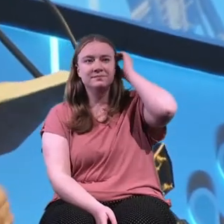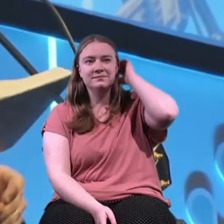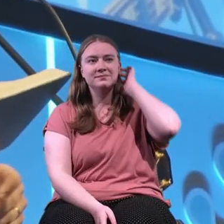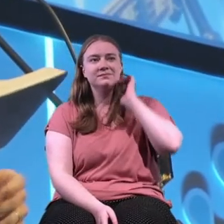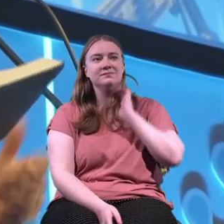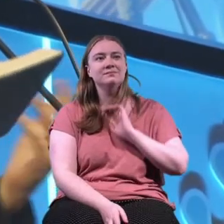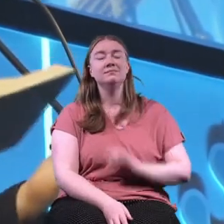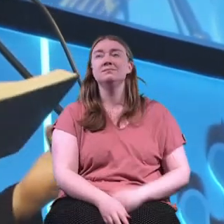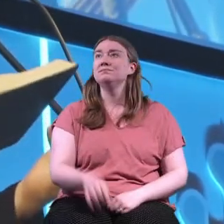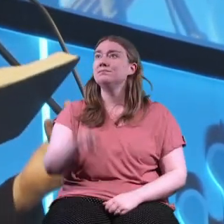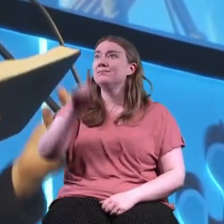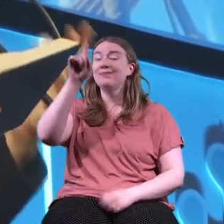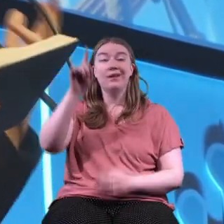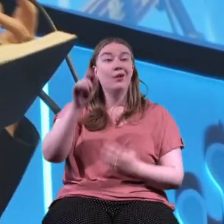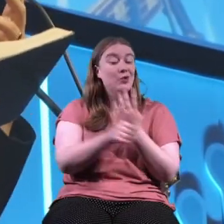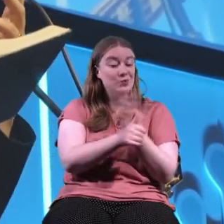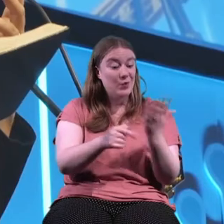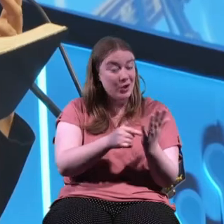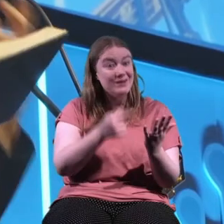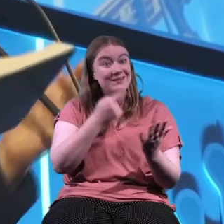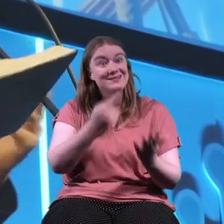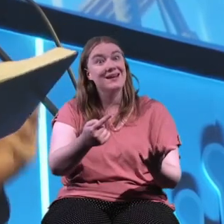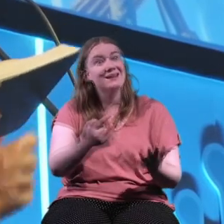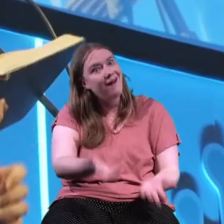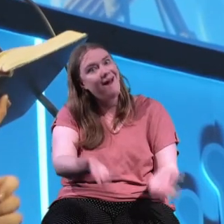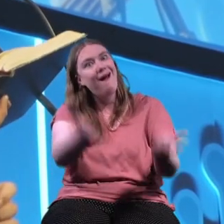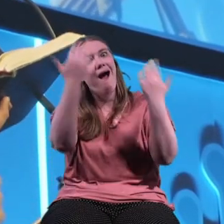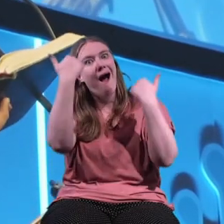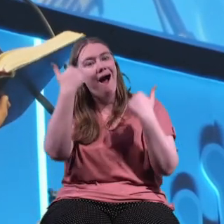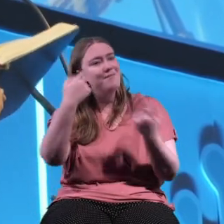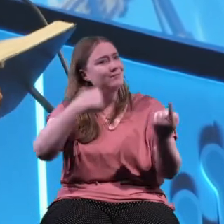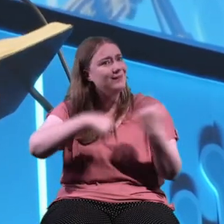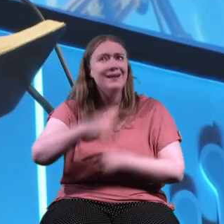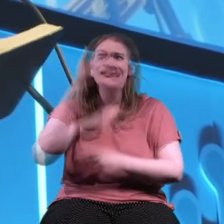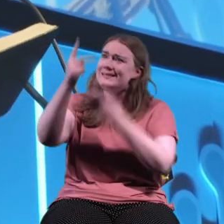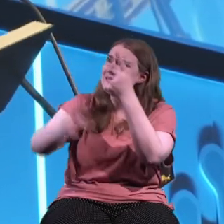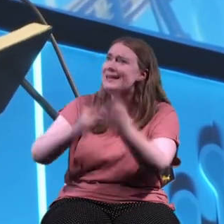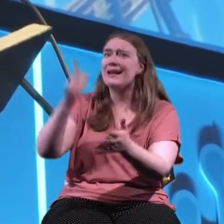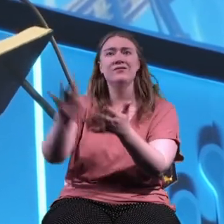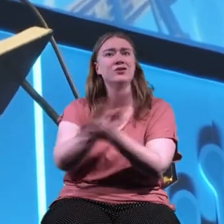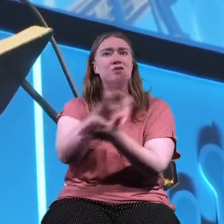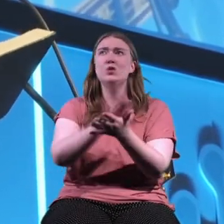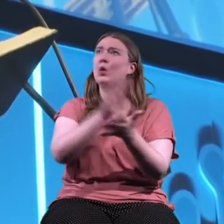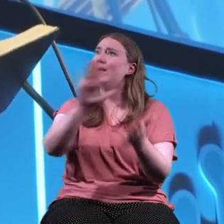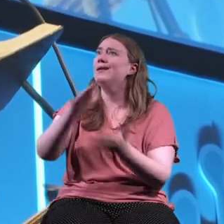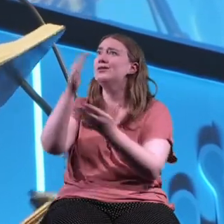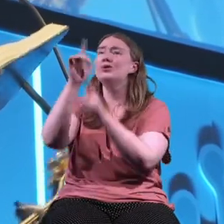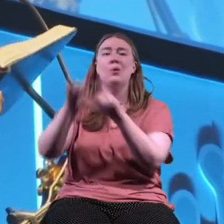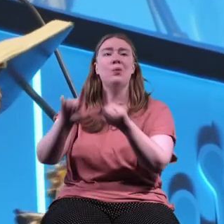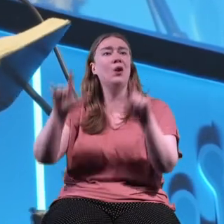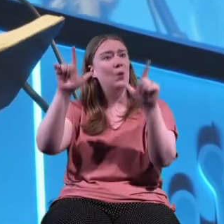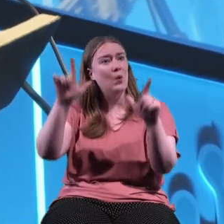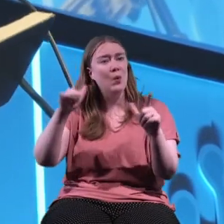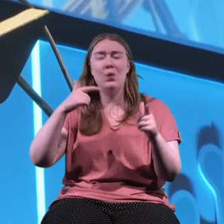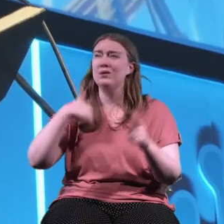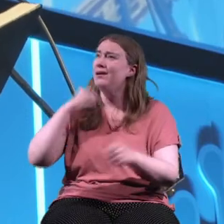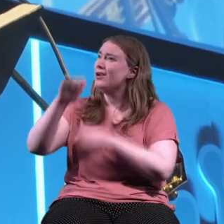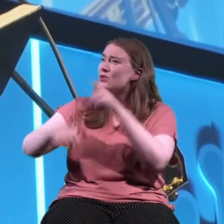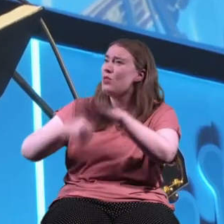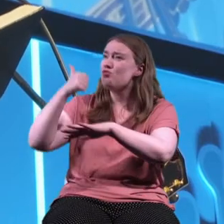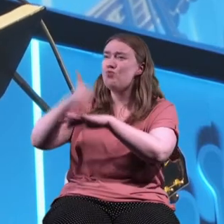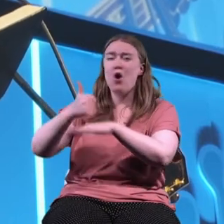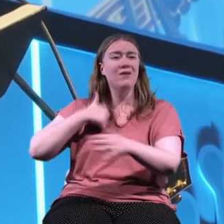God's word says, come. Come, let us sing for joy to the Lord. Let us shout aloud to the rock of our